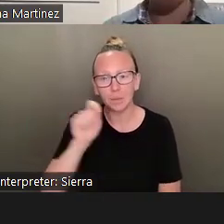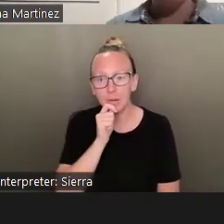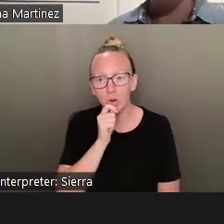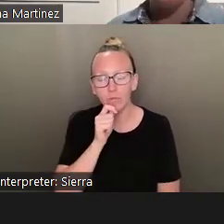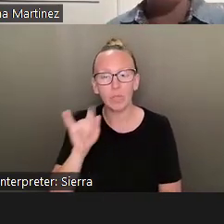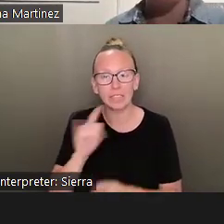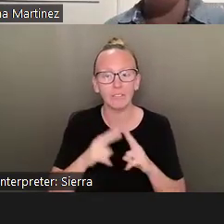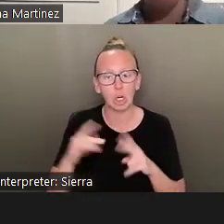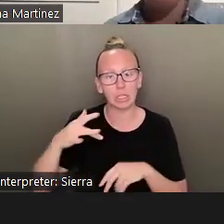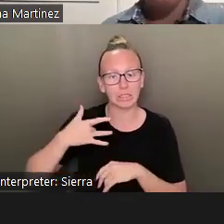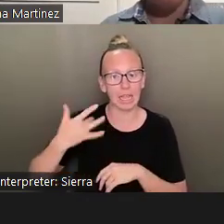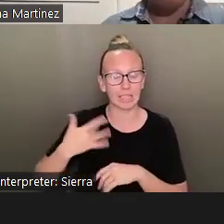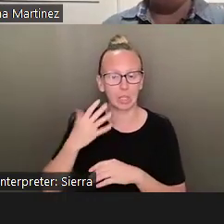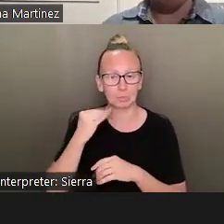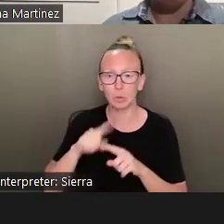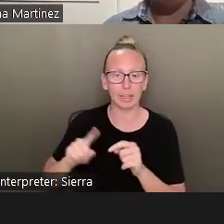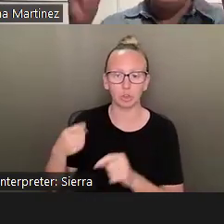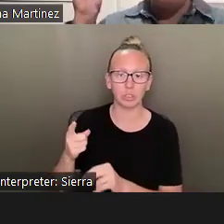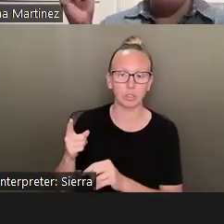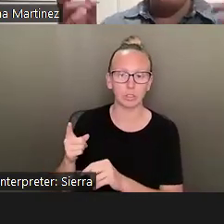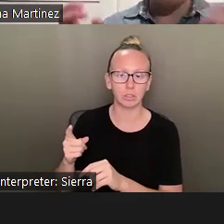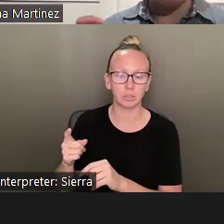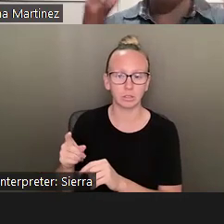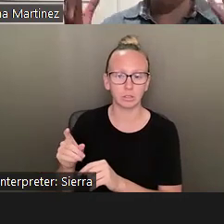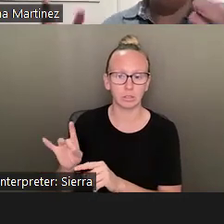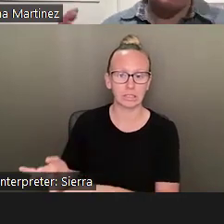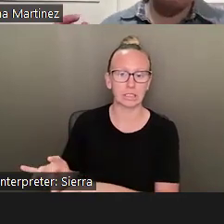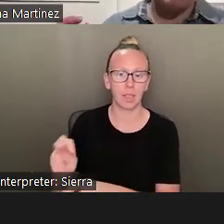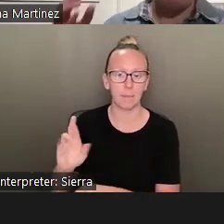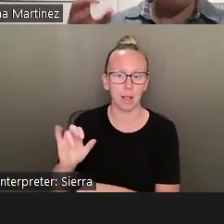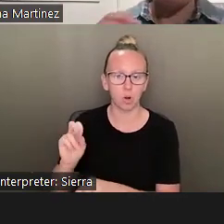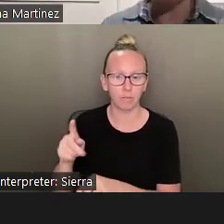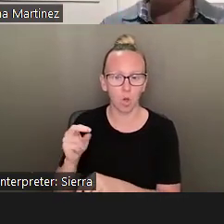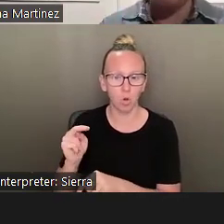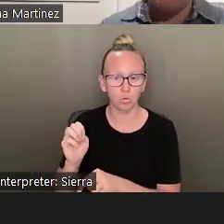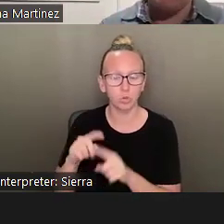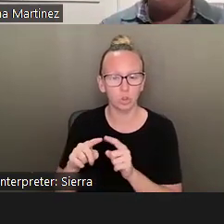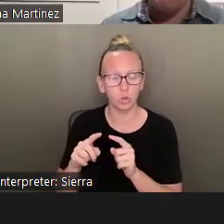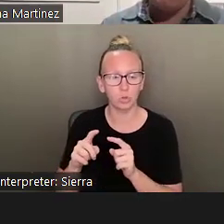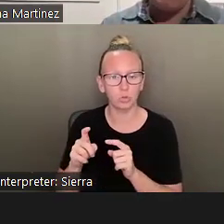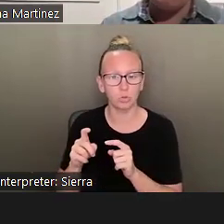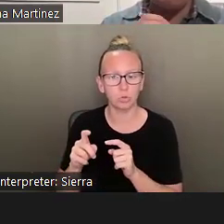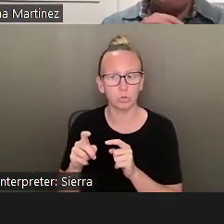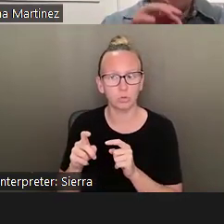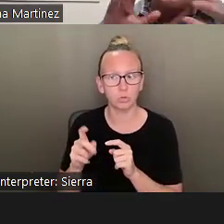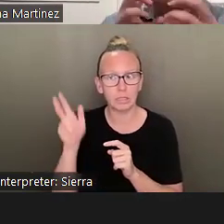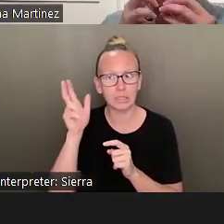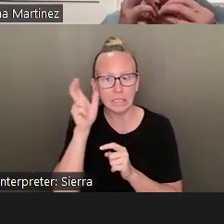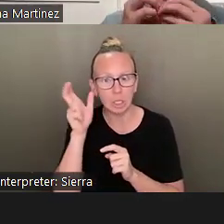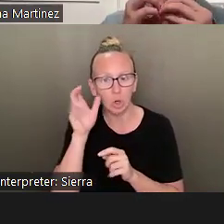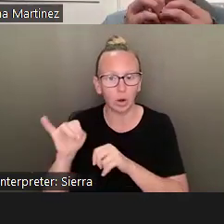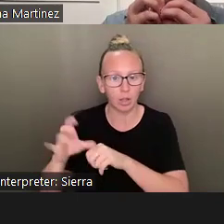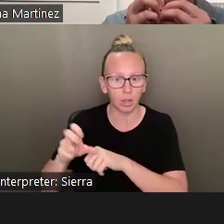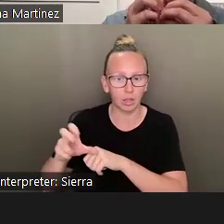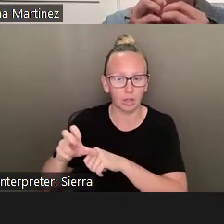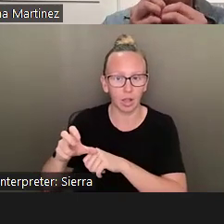actually situate the microphone to hear anything, to listen to anything without also touching, making